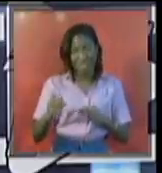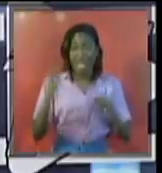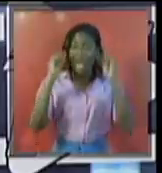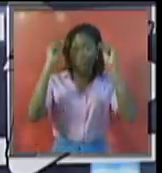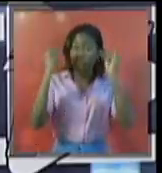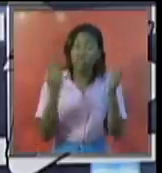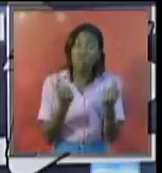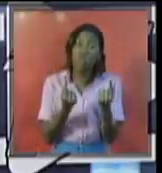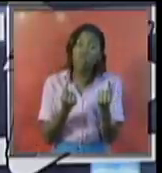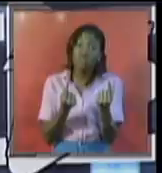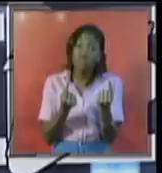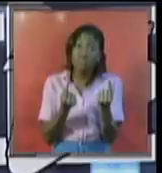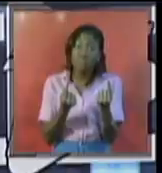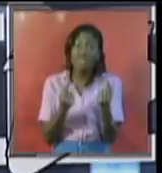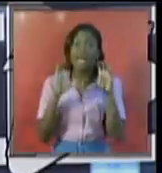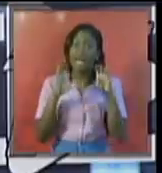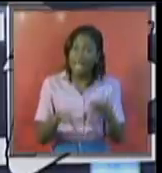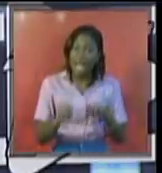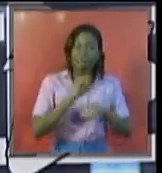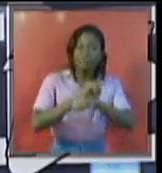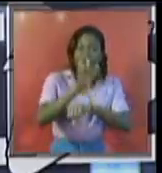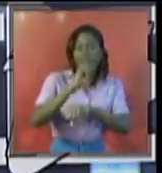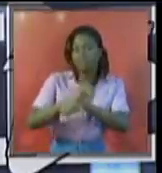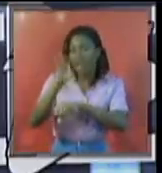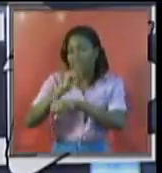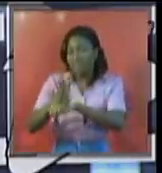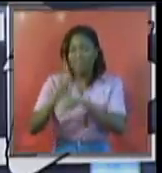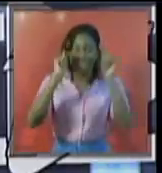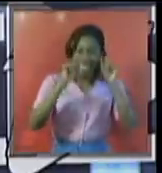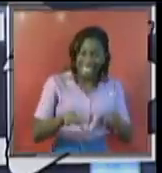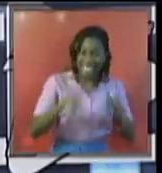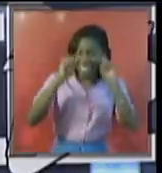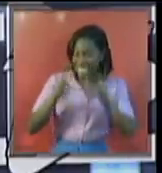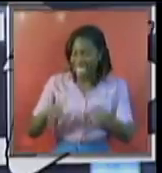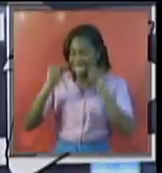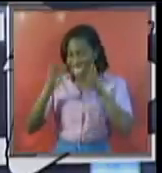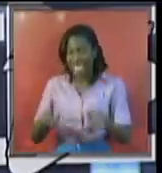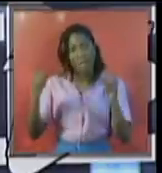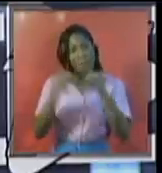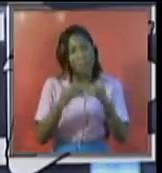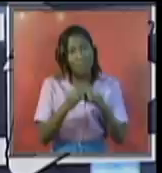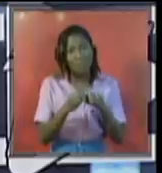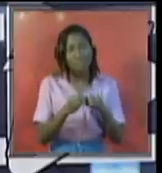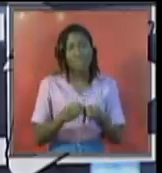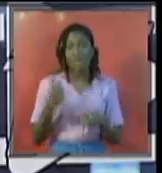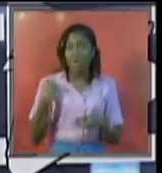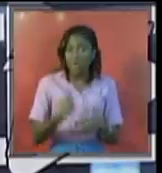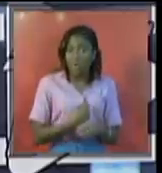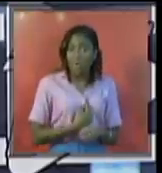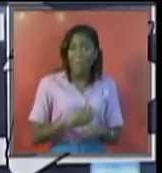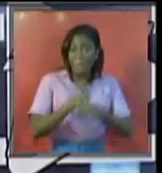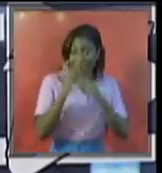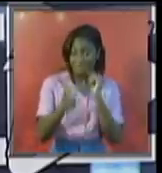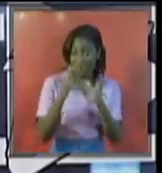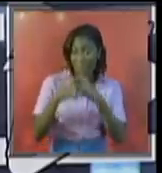the ministry has been doing. We have increased the capacity for testing to enable rapid detection. We have increased the capacity for